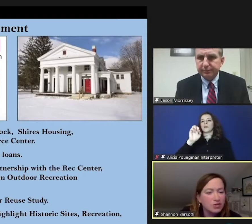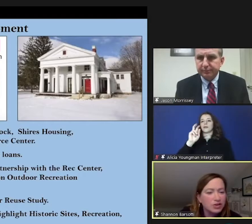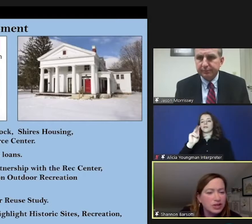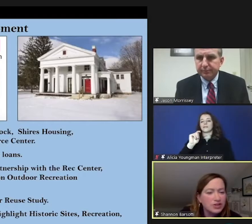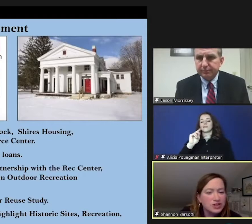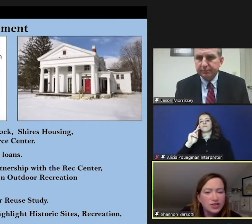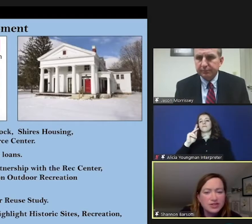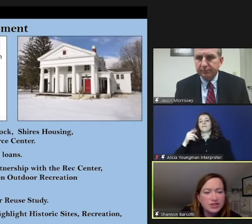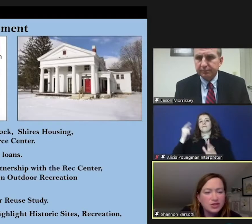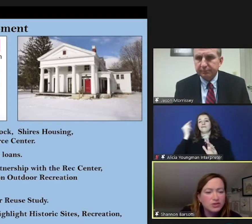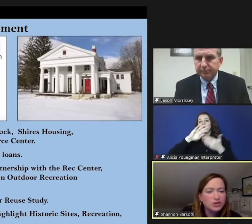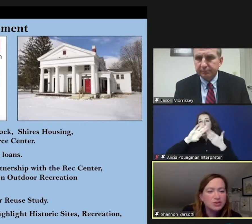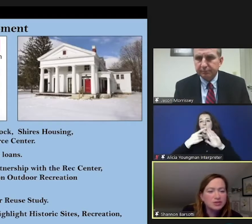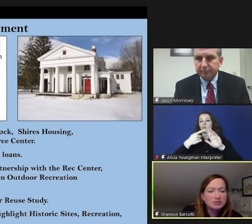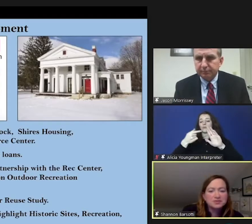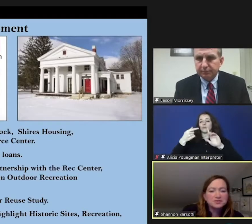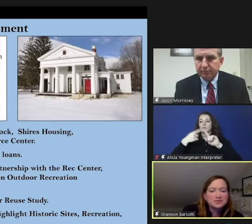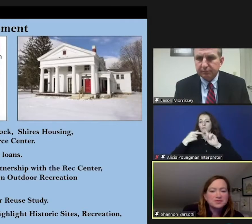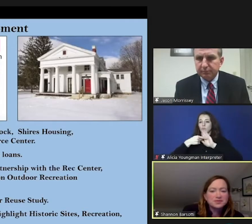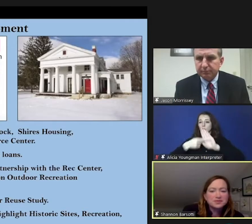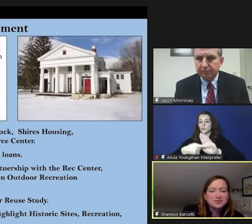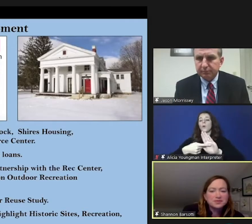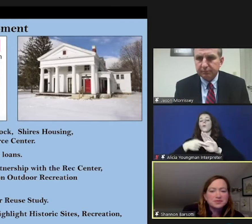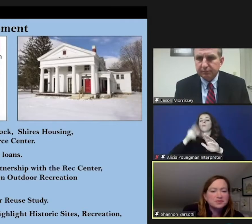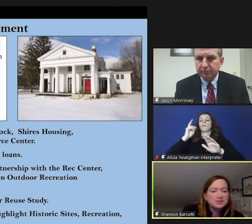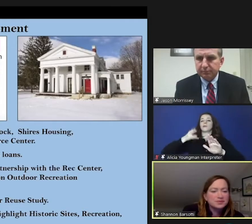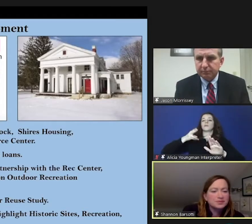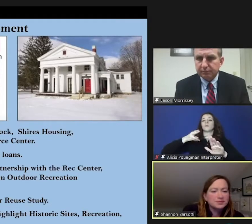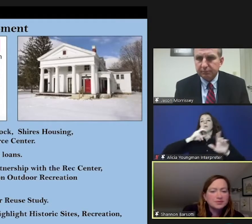sites and our recreation and arts and culture.